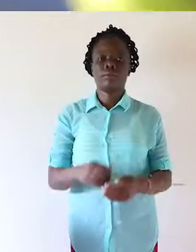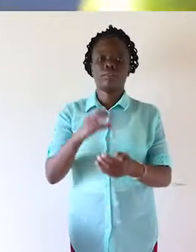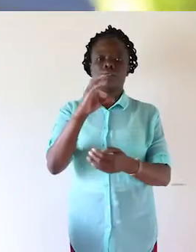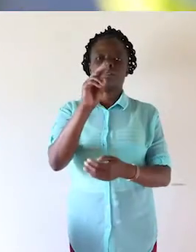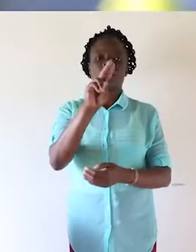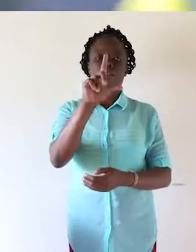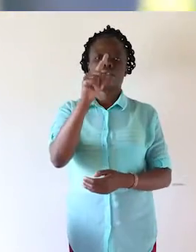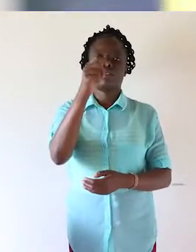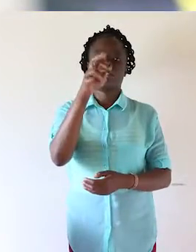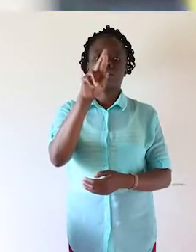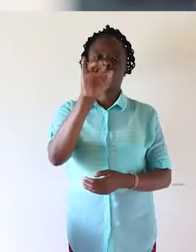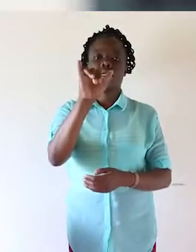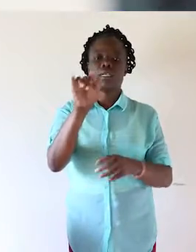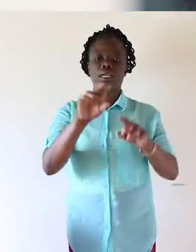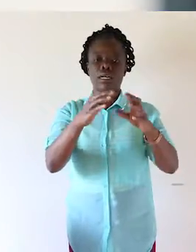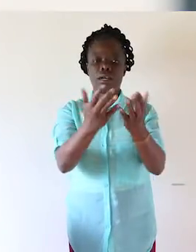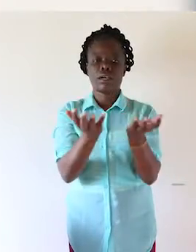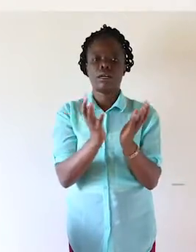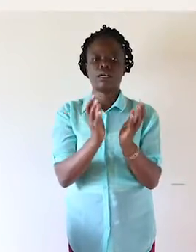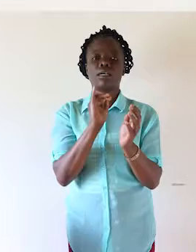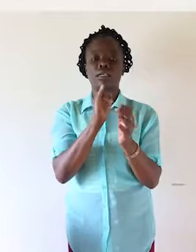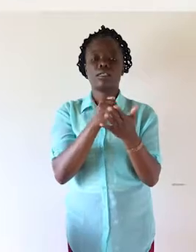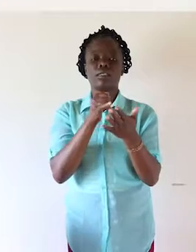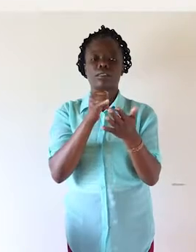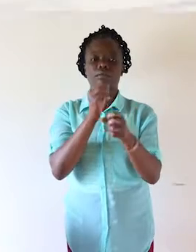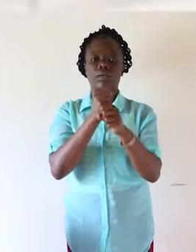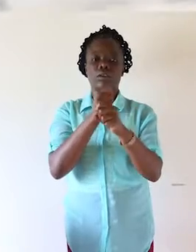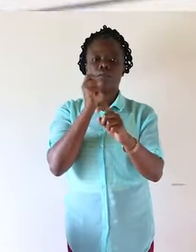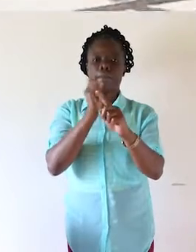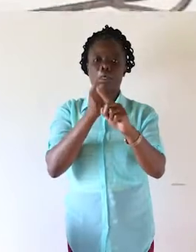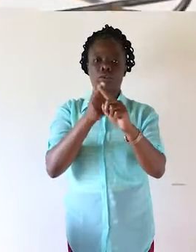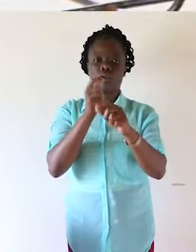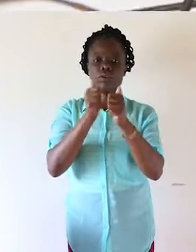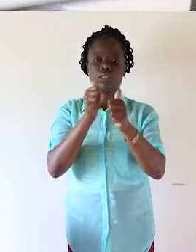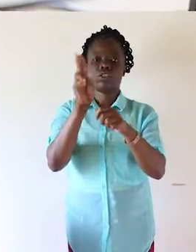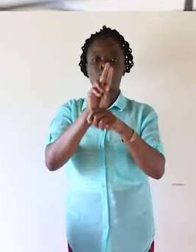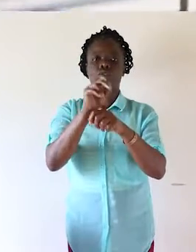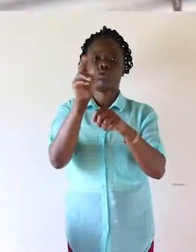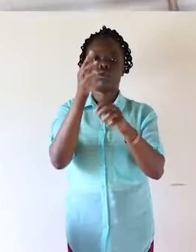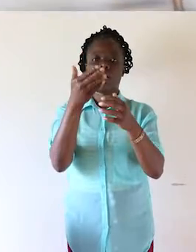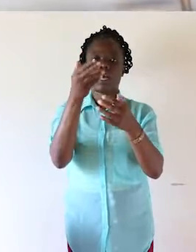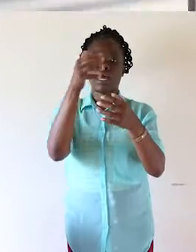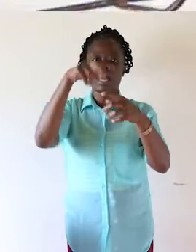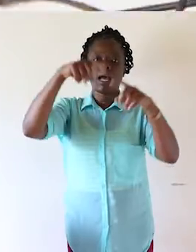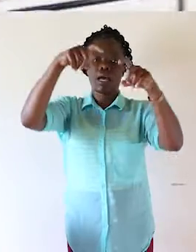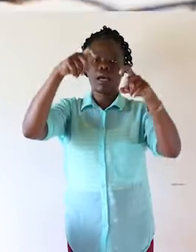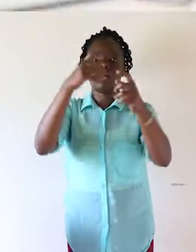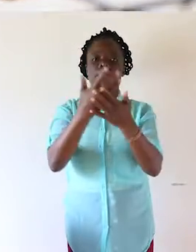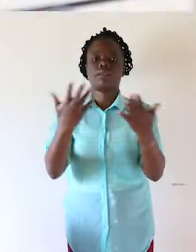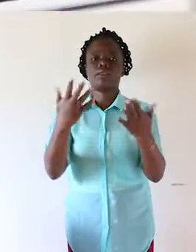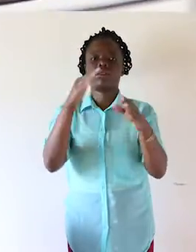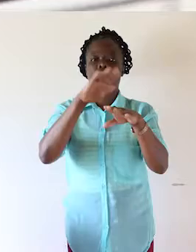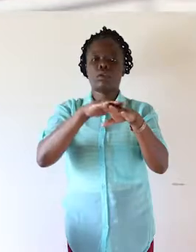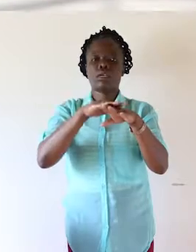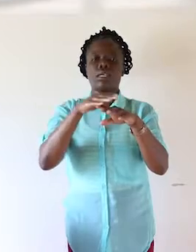The cutlery rack is an item made of metal that is used for hanging cutlery on.